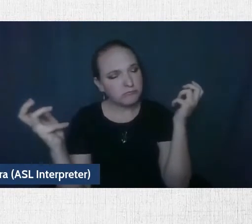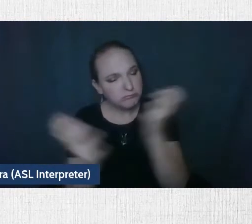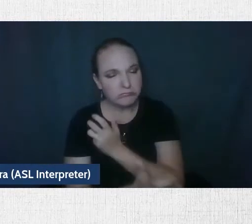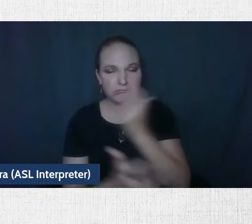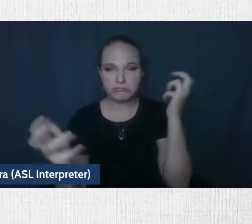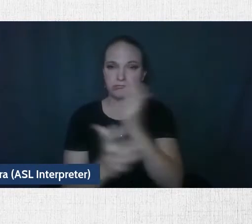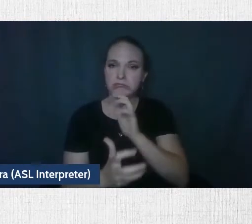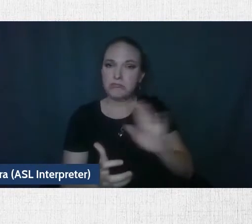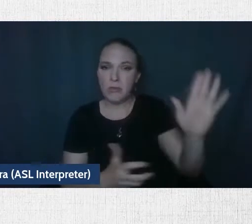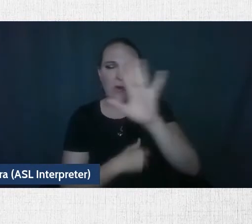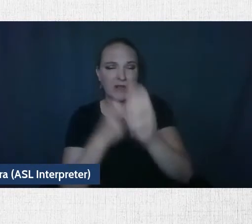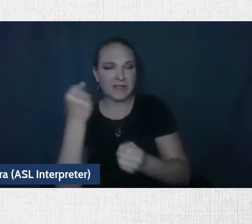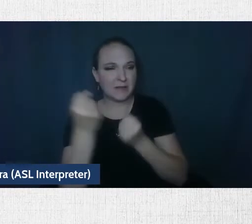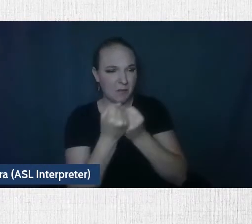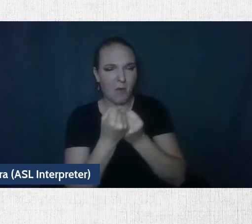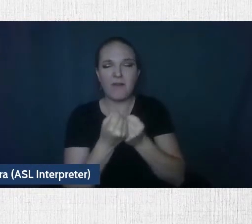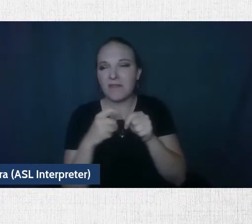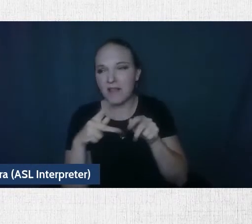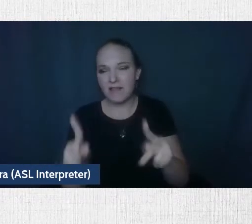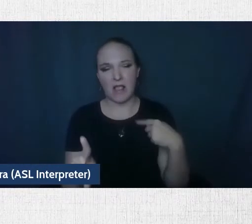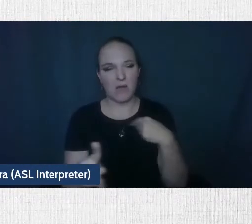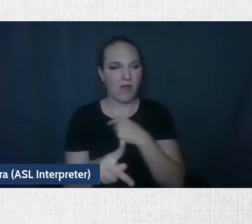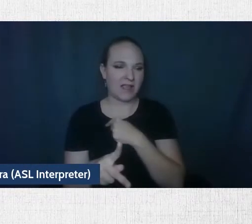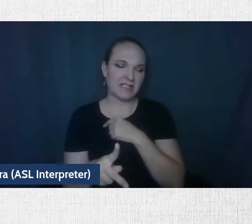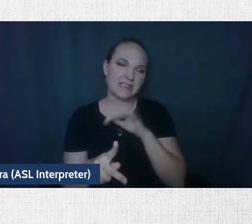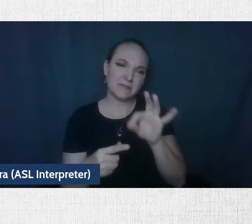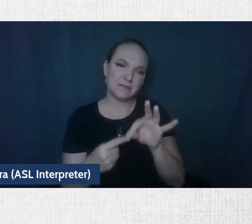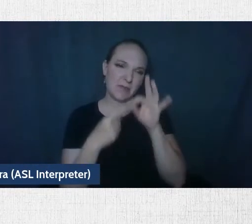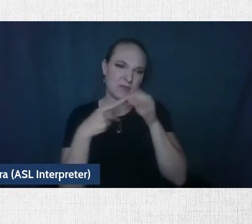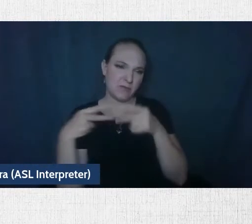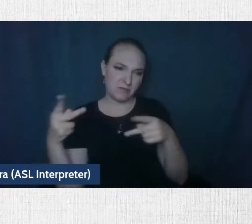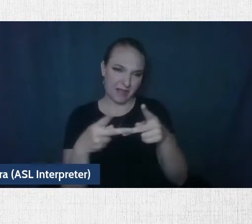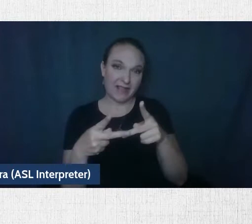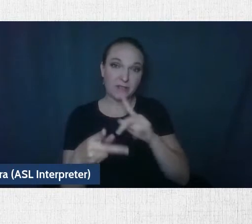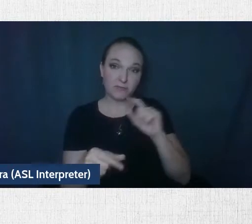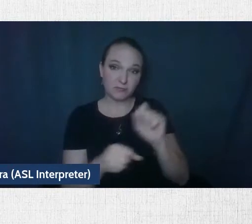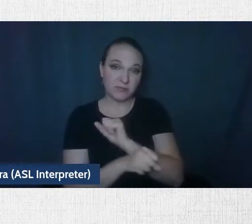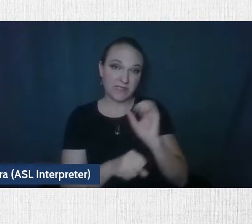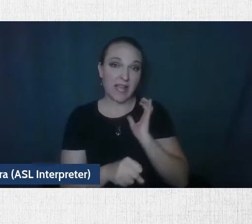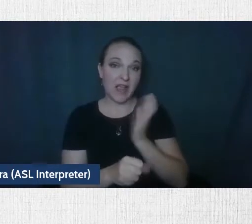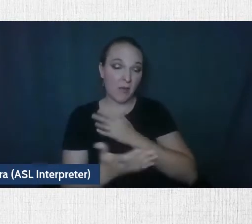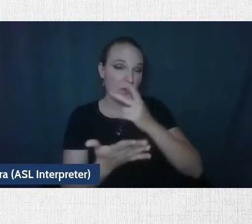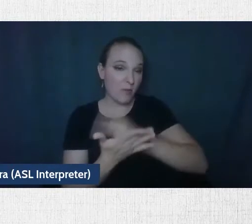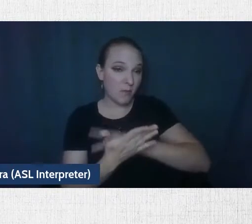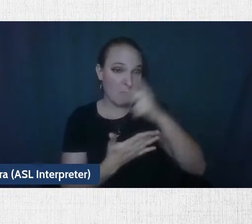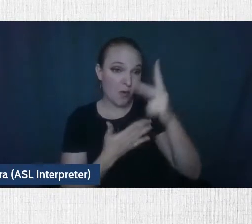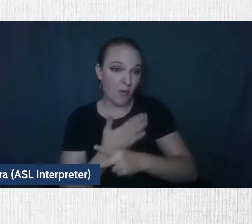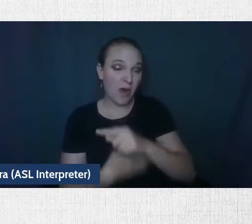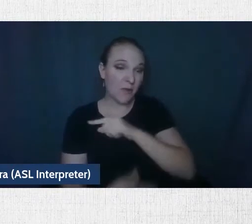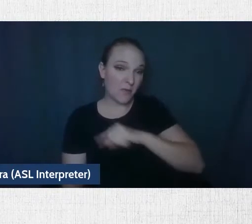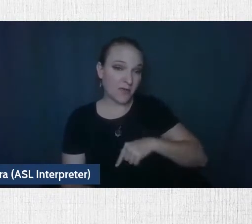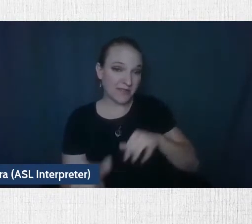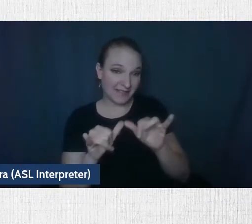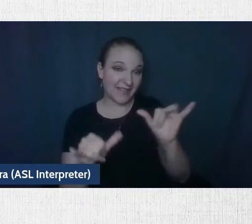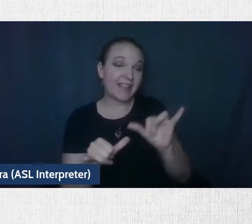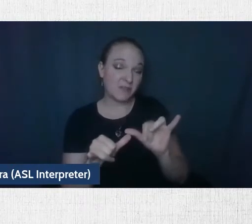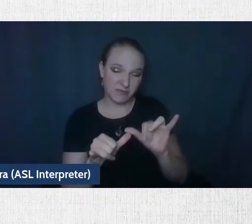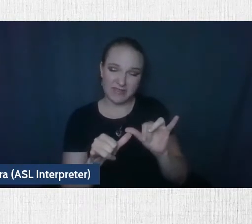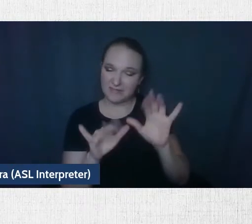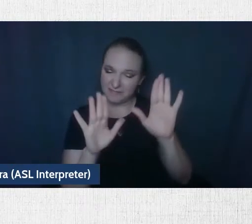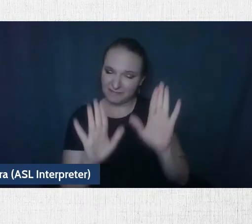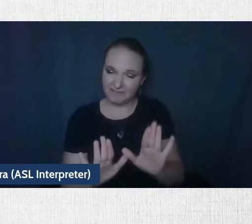support enables us to be the special place that Queen's Engineering is. Again, there's you see the ticker